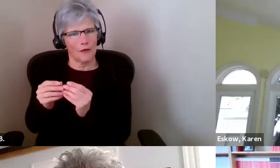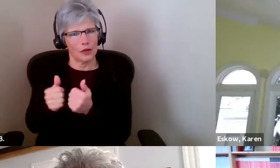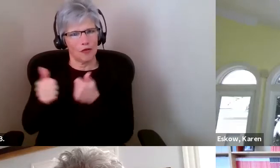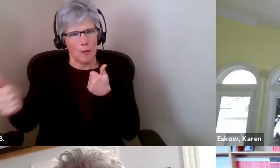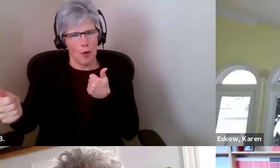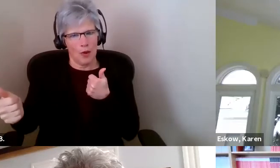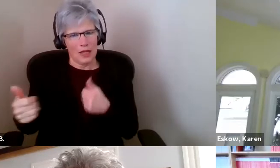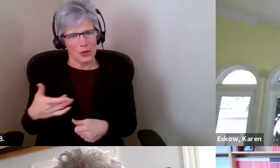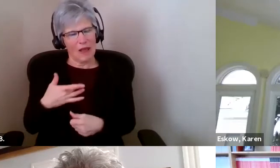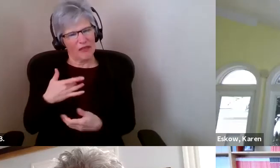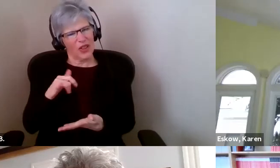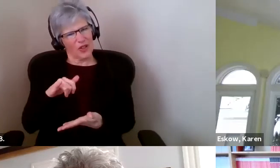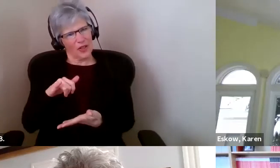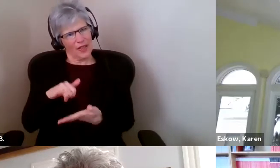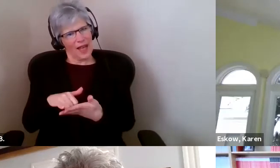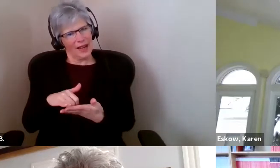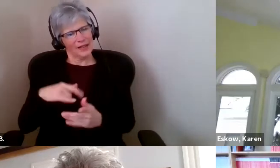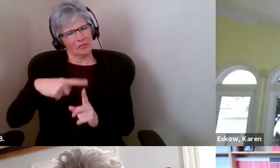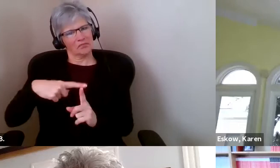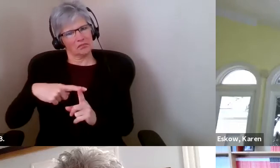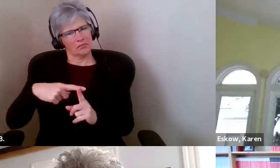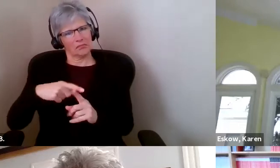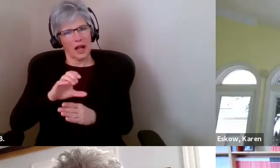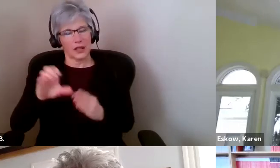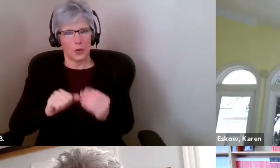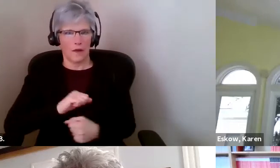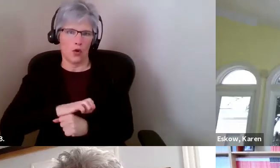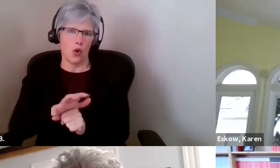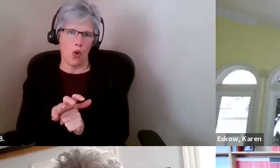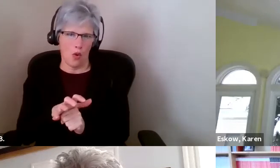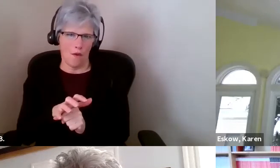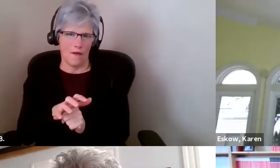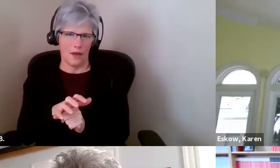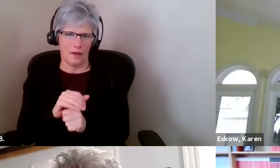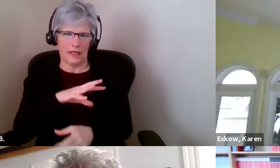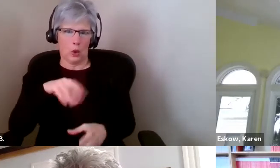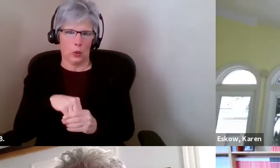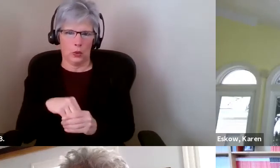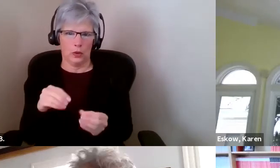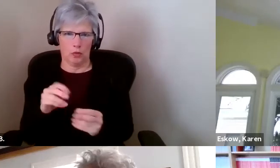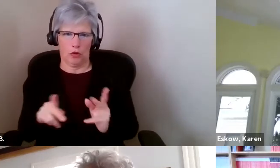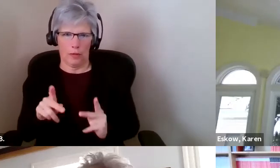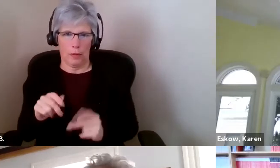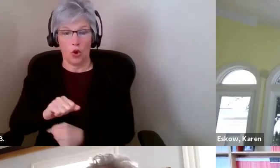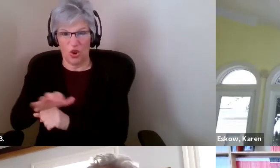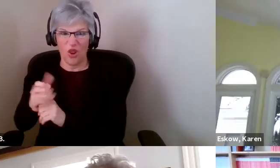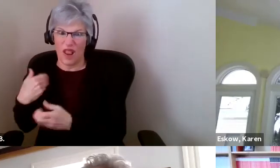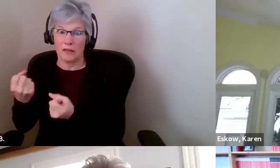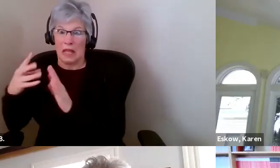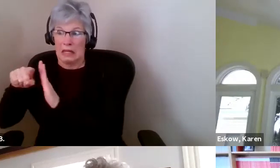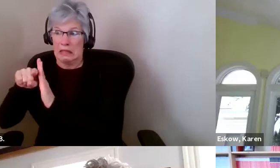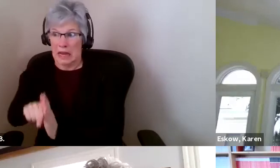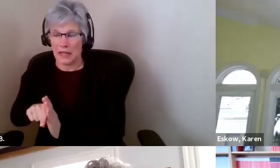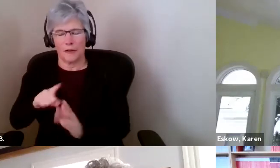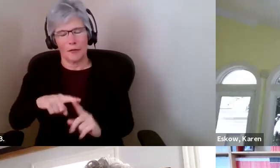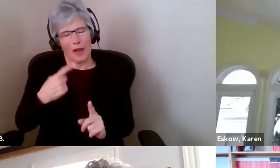consequence of the COVID, right, pandemic, which has so many negatives. That's one of the maybe more positive ones.